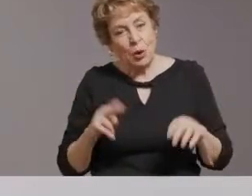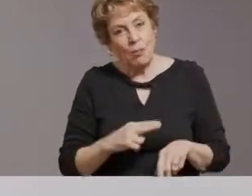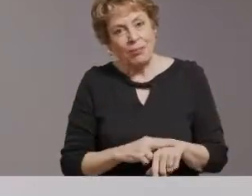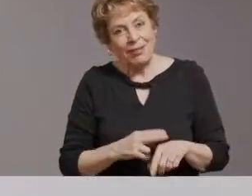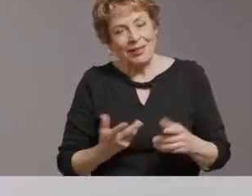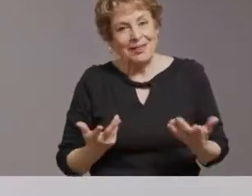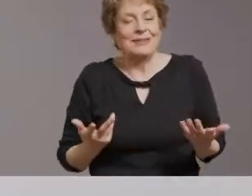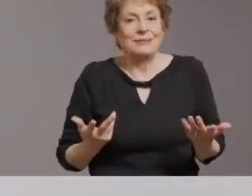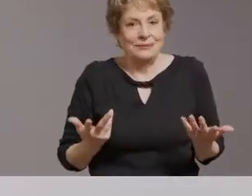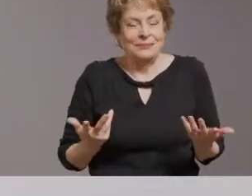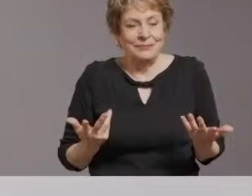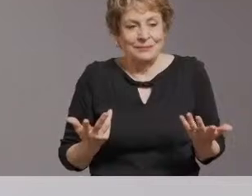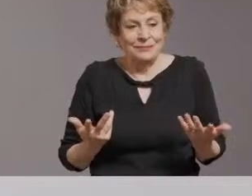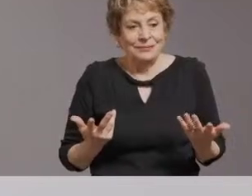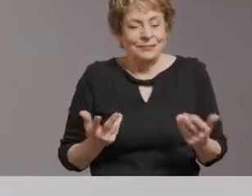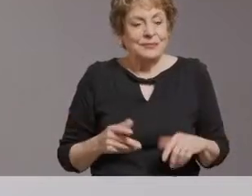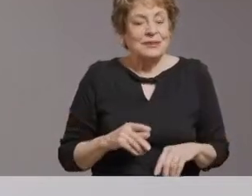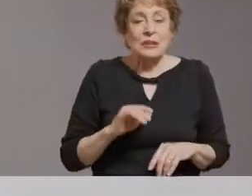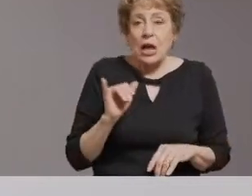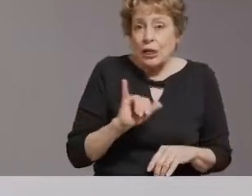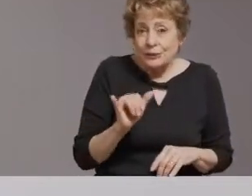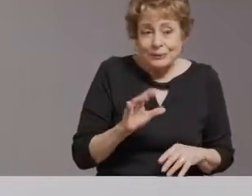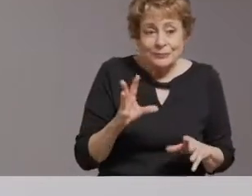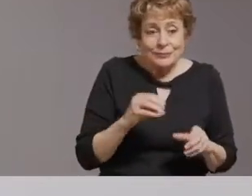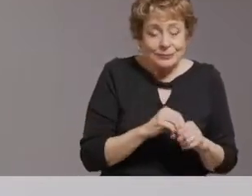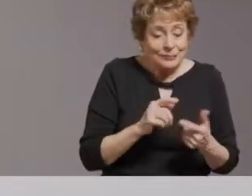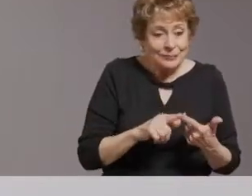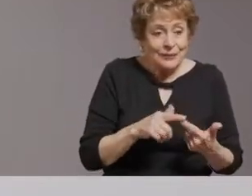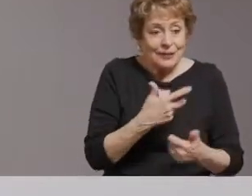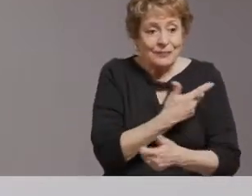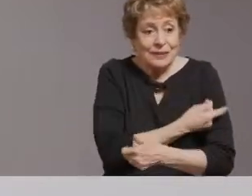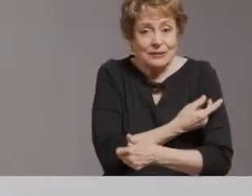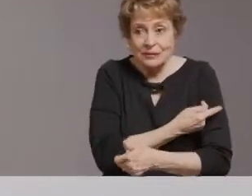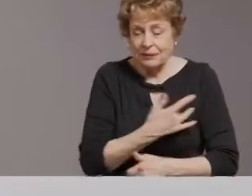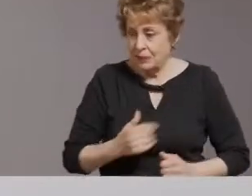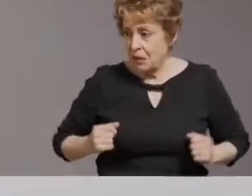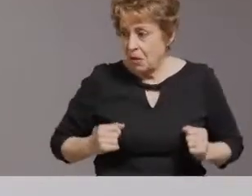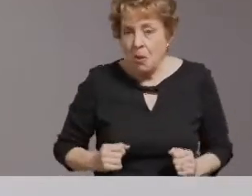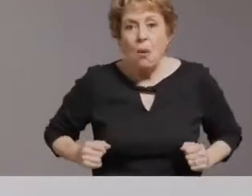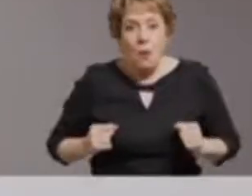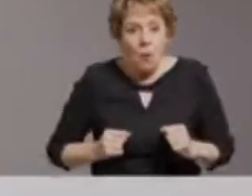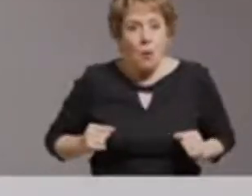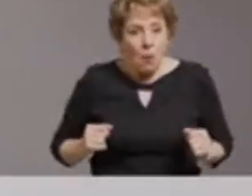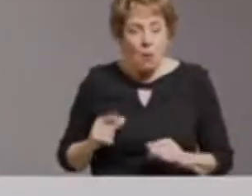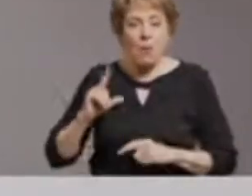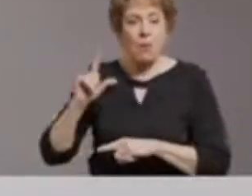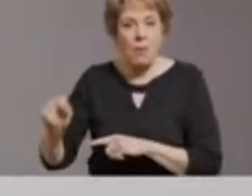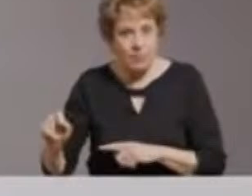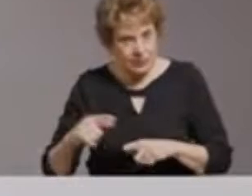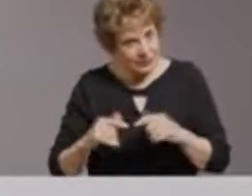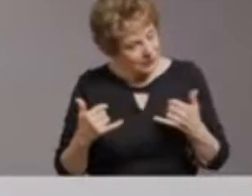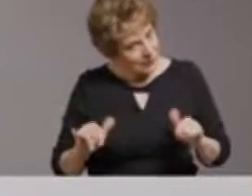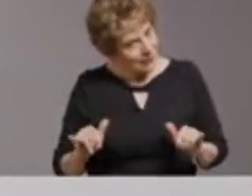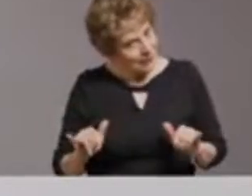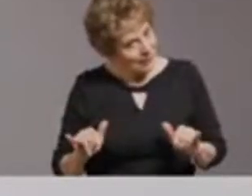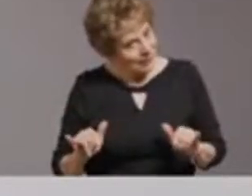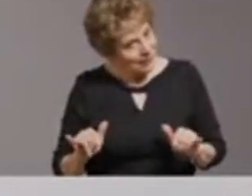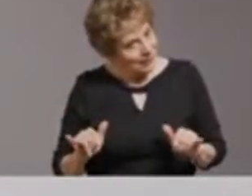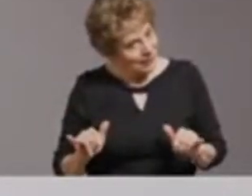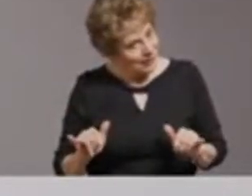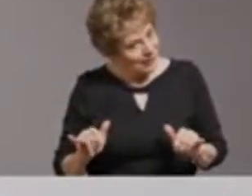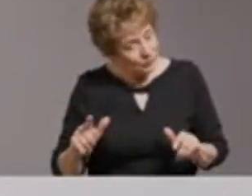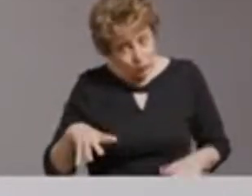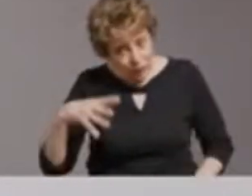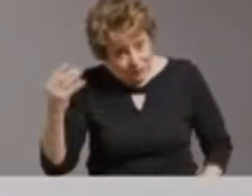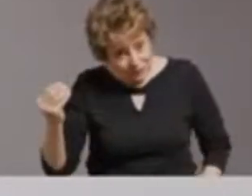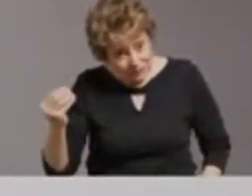vaccination strategies. You know, they feel safer. But we would still encourage people, if you're going out, make sure that you're staying